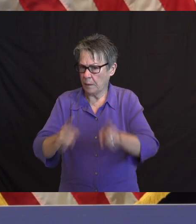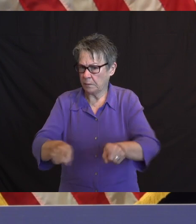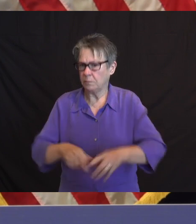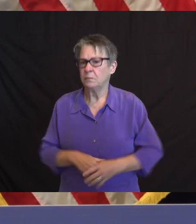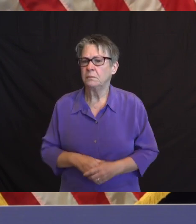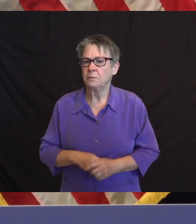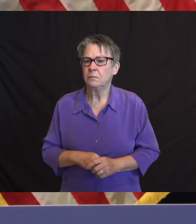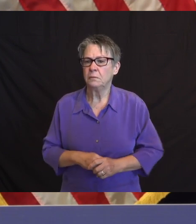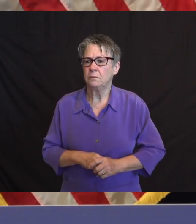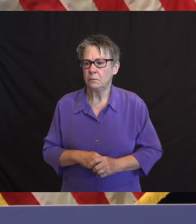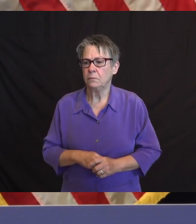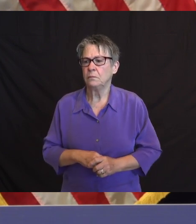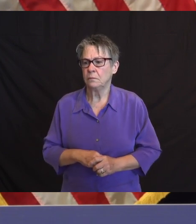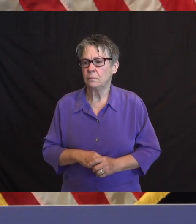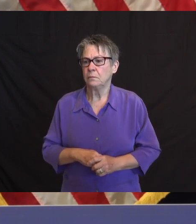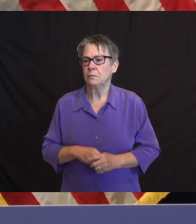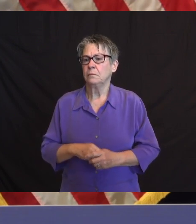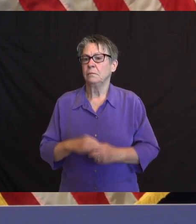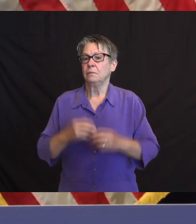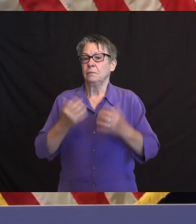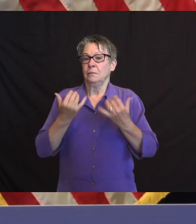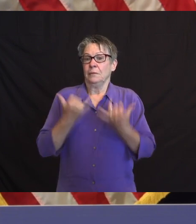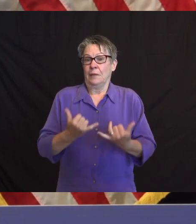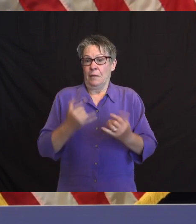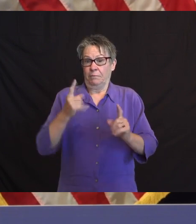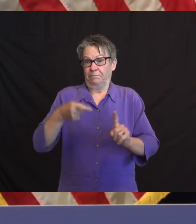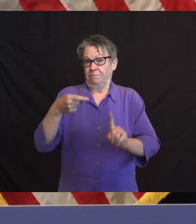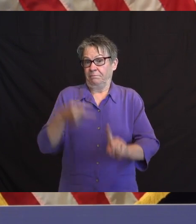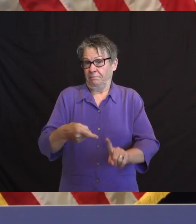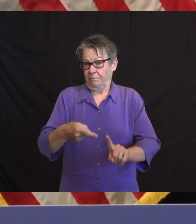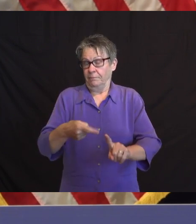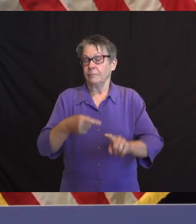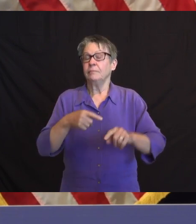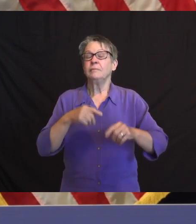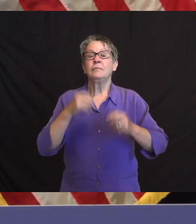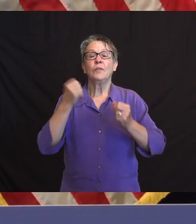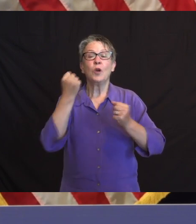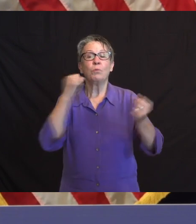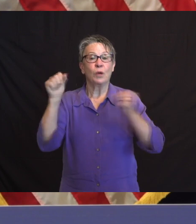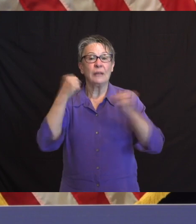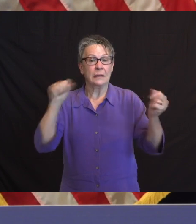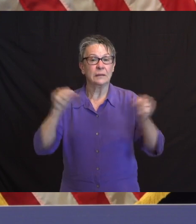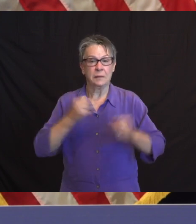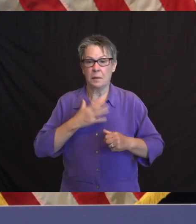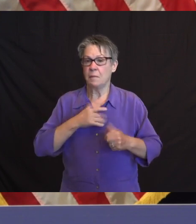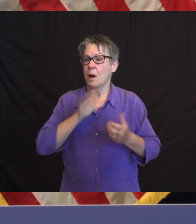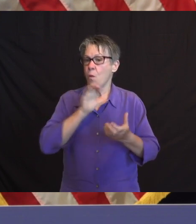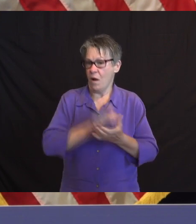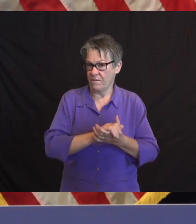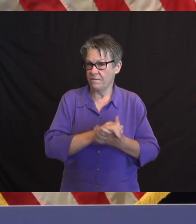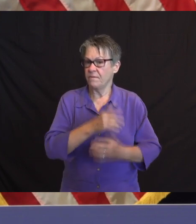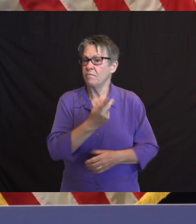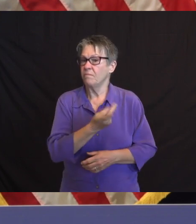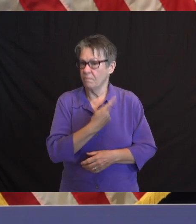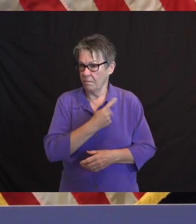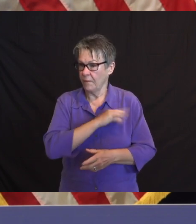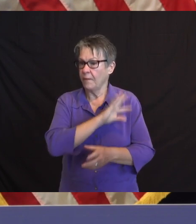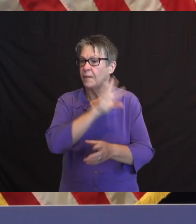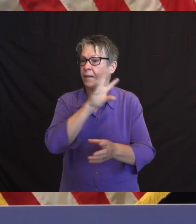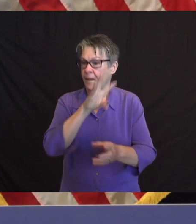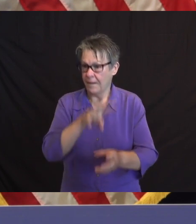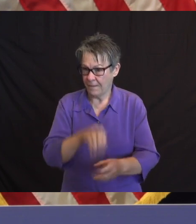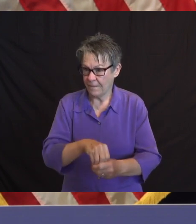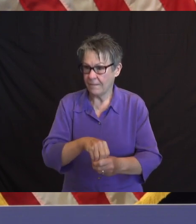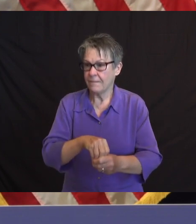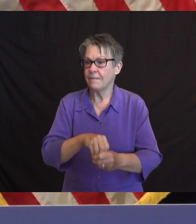say that Black Lives Matter, that systemic racism must be relegated to history, and that we must use this time to